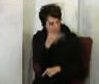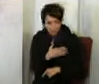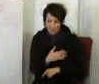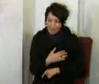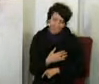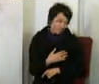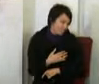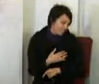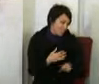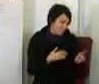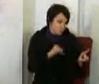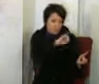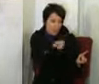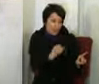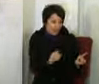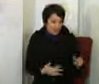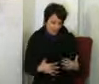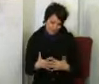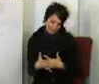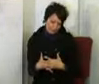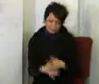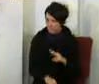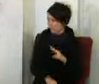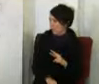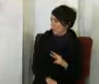I'm pregnant.